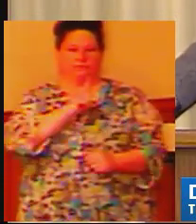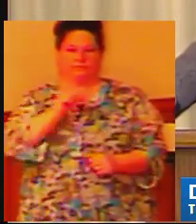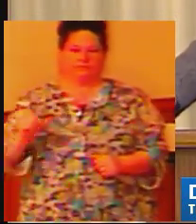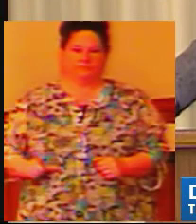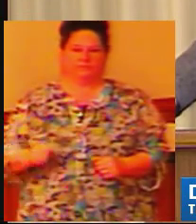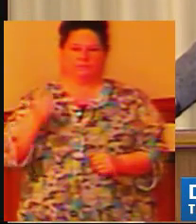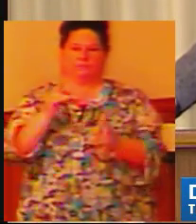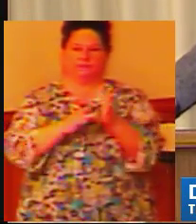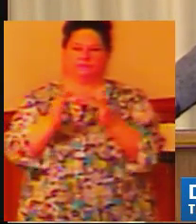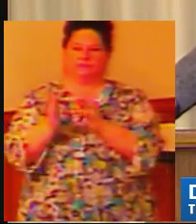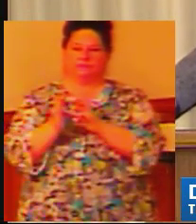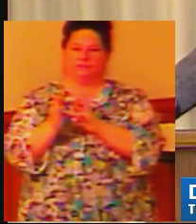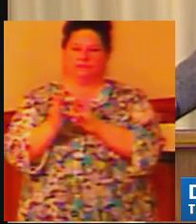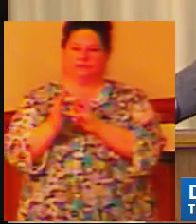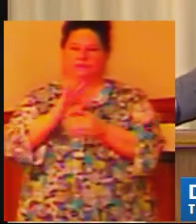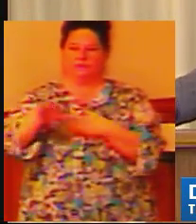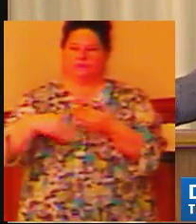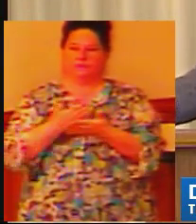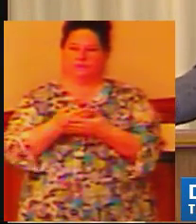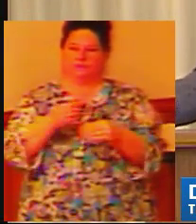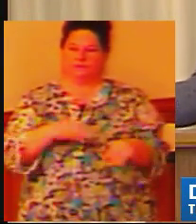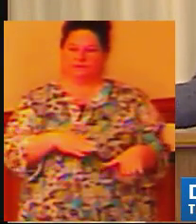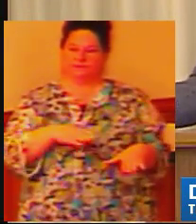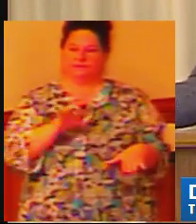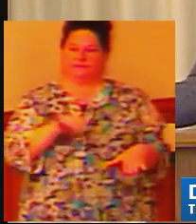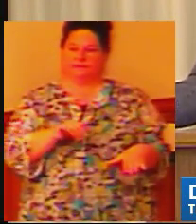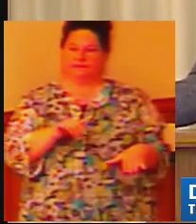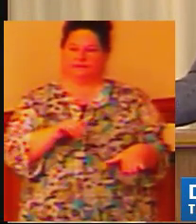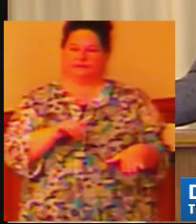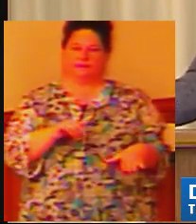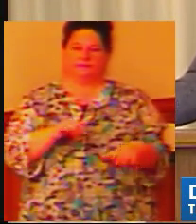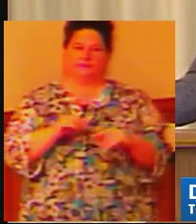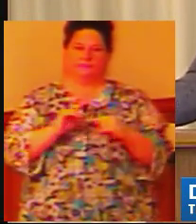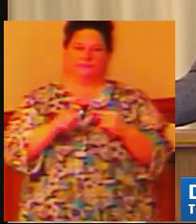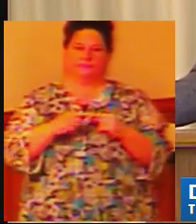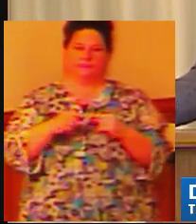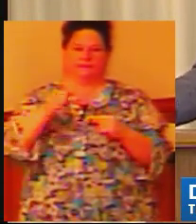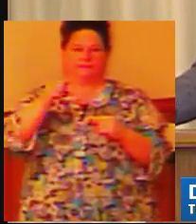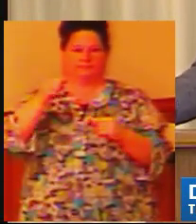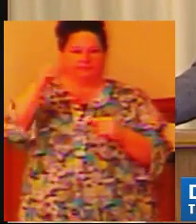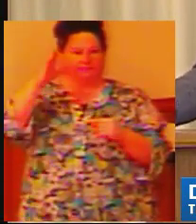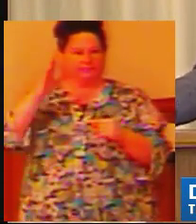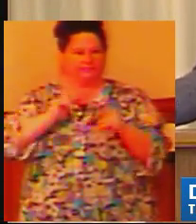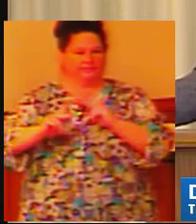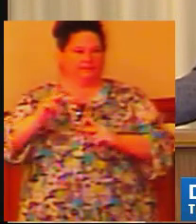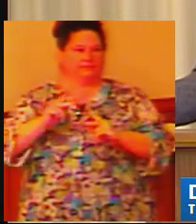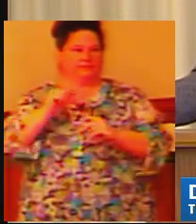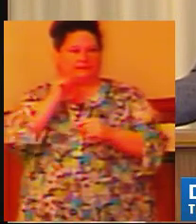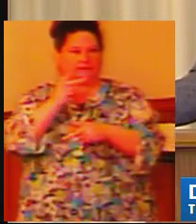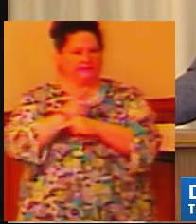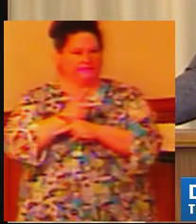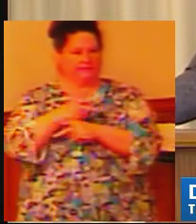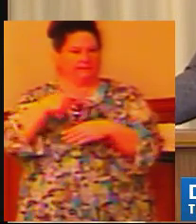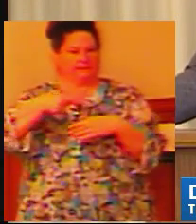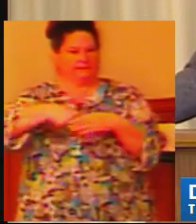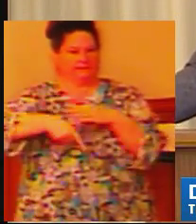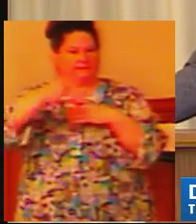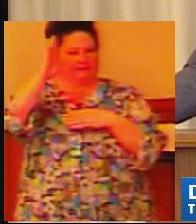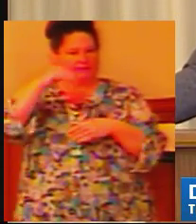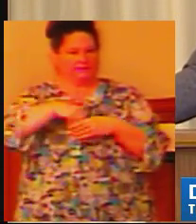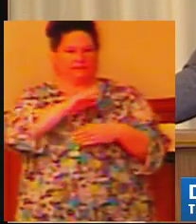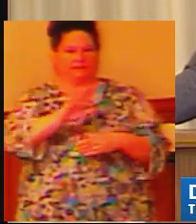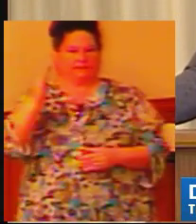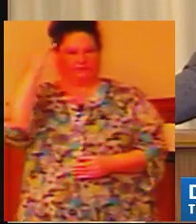one Jesus, all the rest of that. When men retain not God in their knowledge,